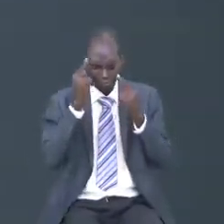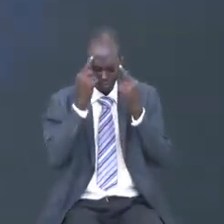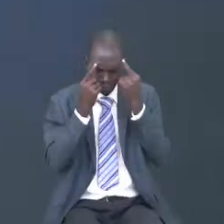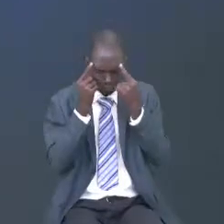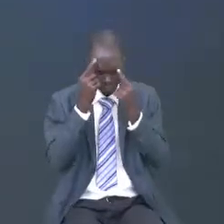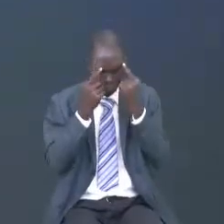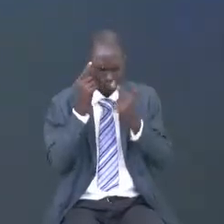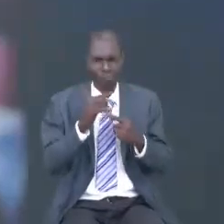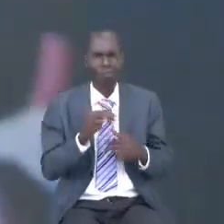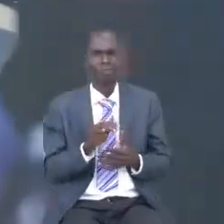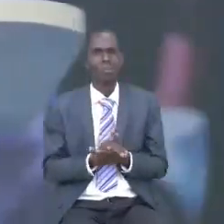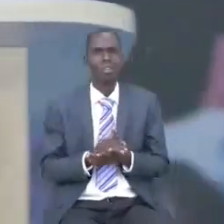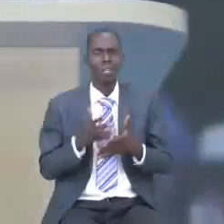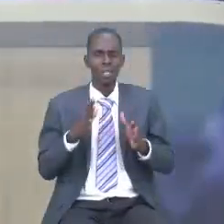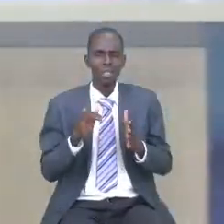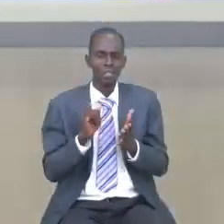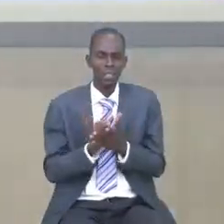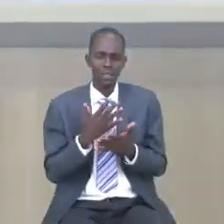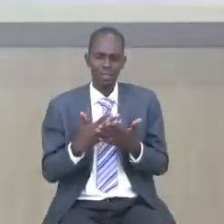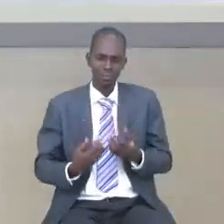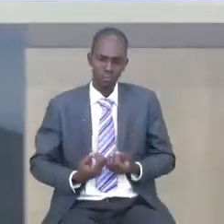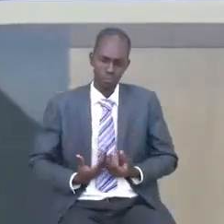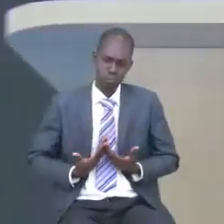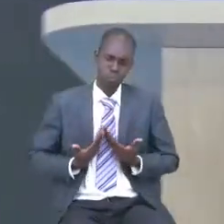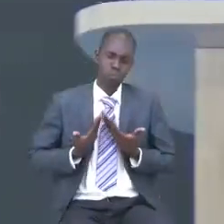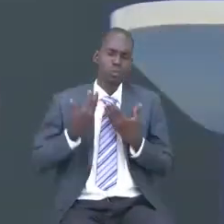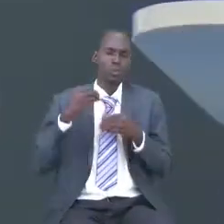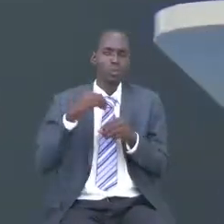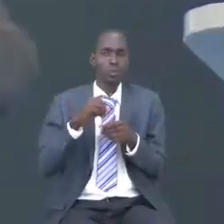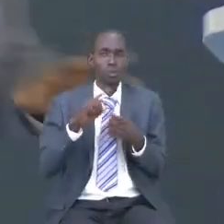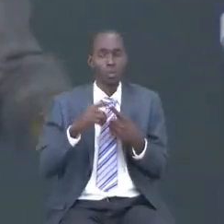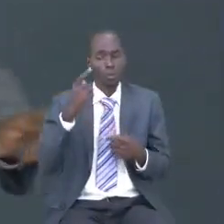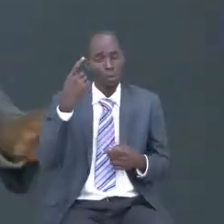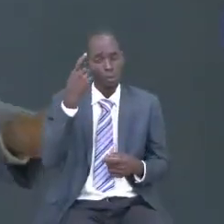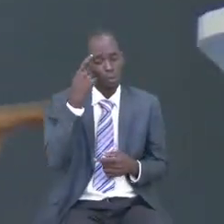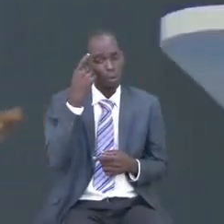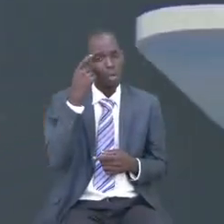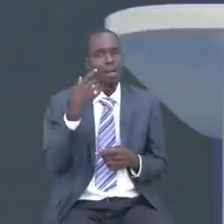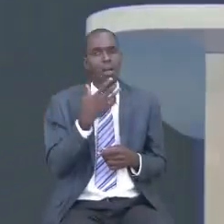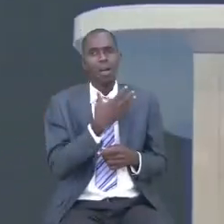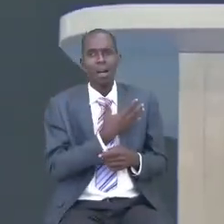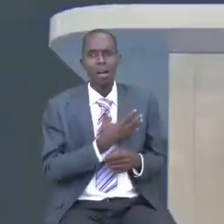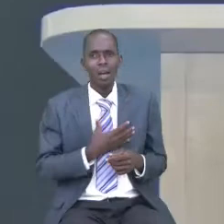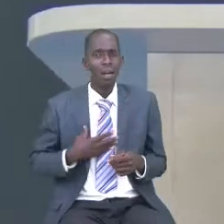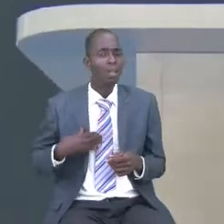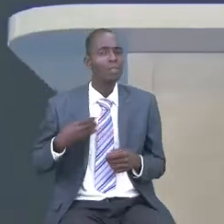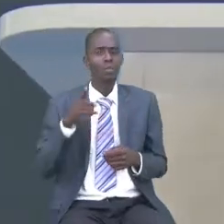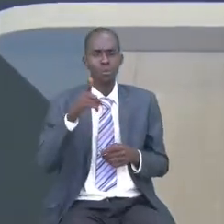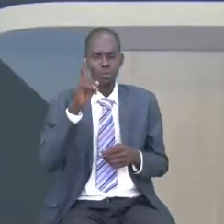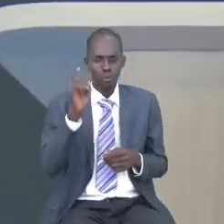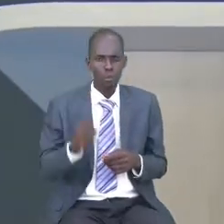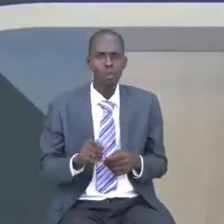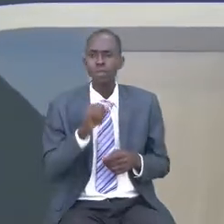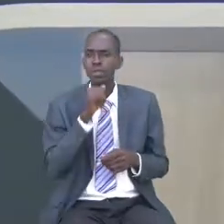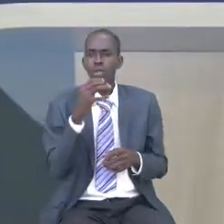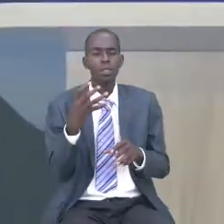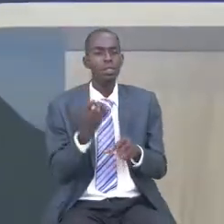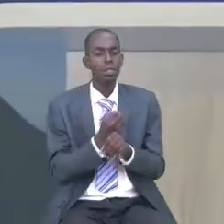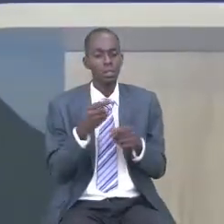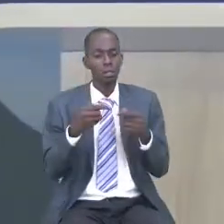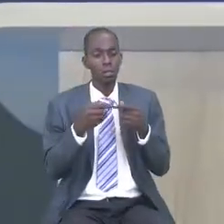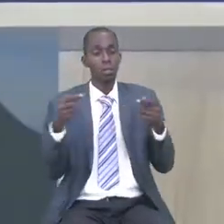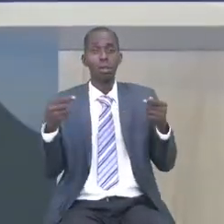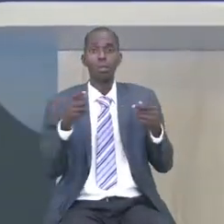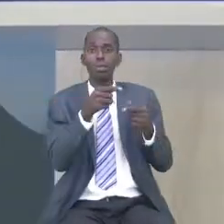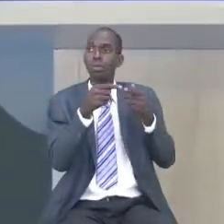flow downstream with the river as it's flowing. You must not take opposition as if finished,